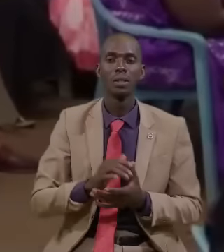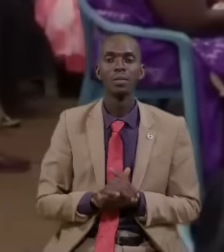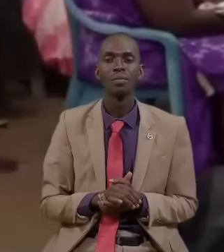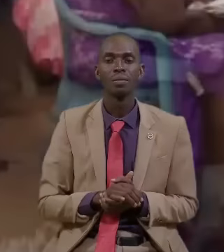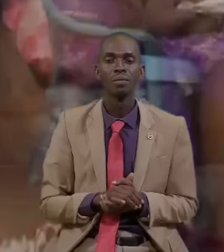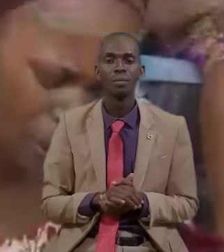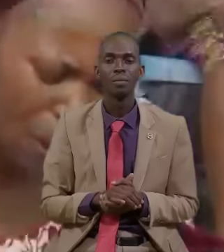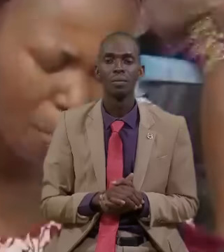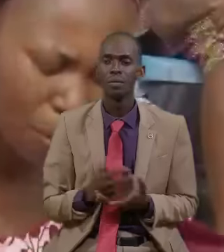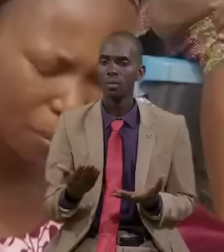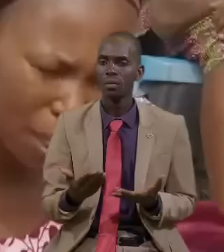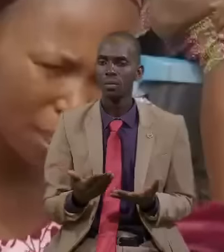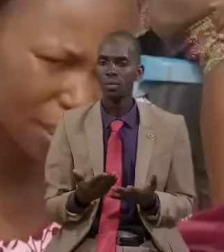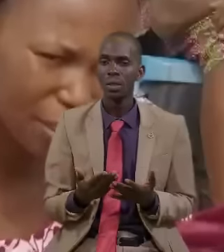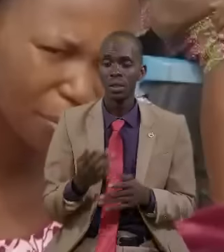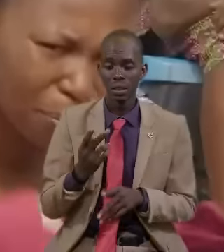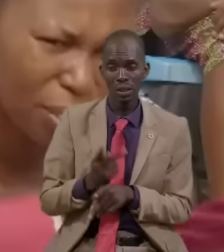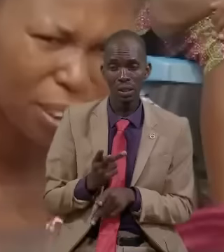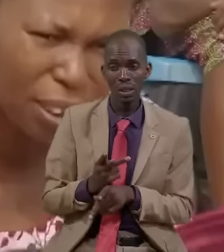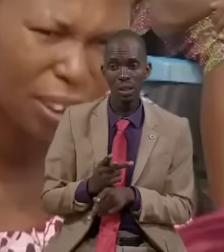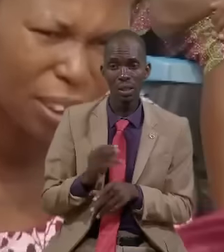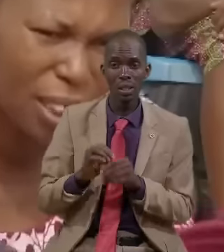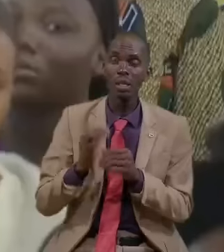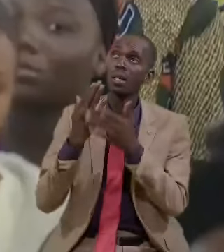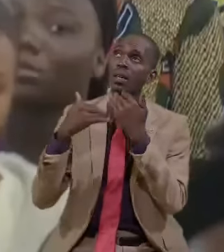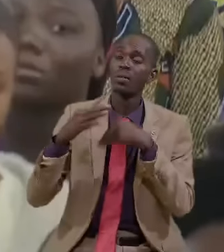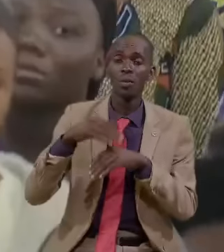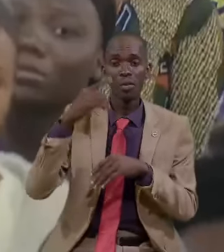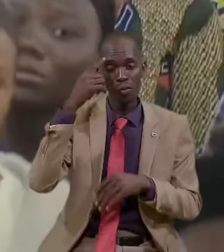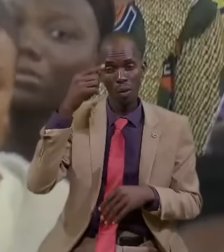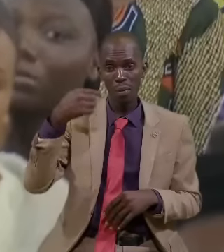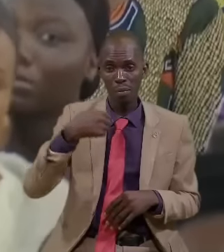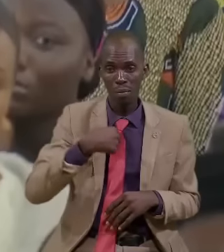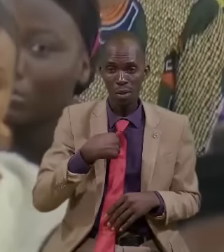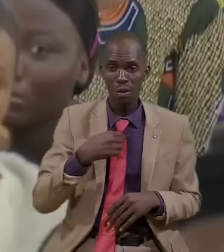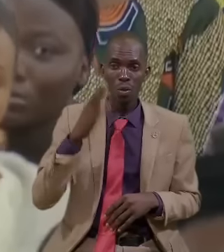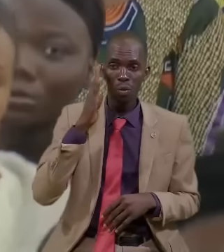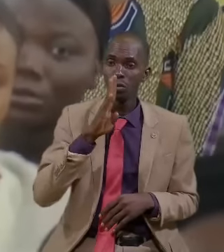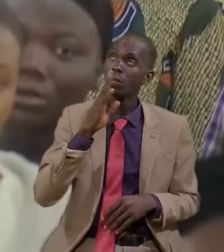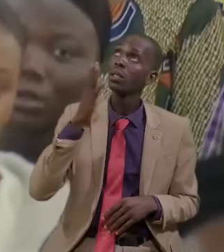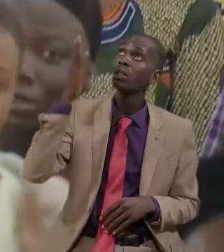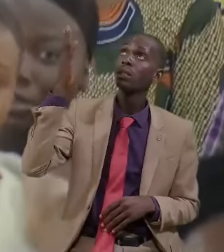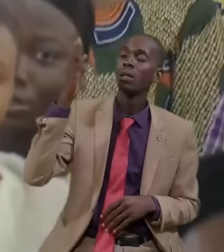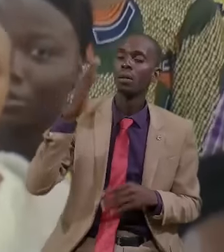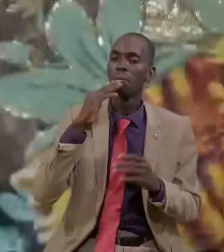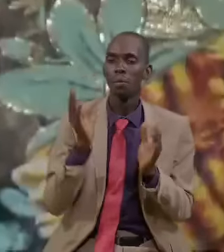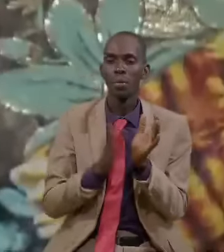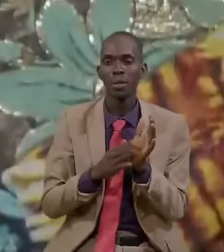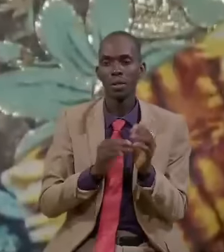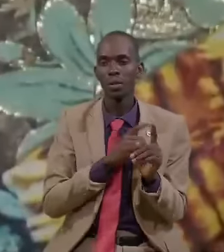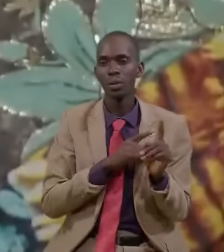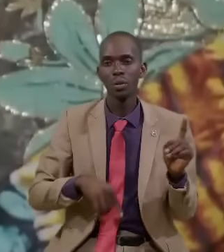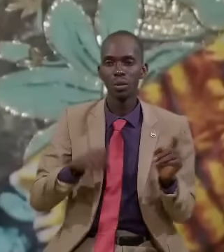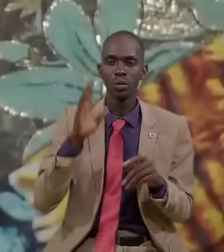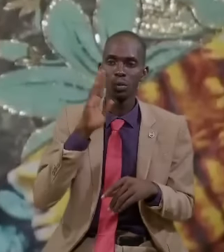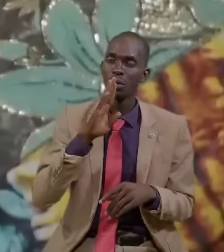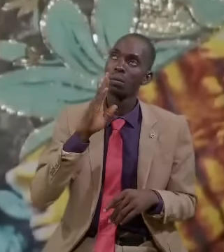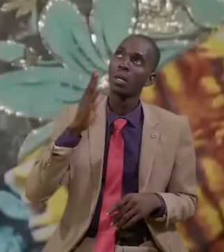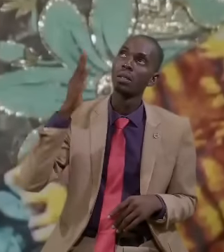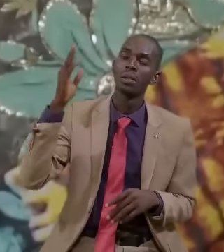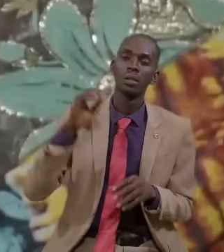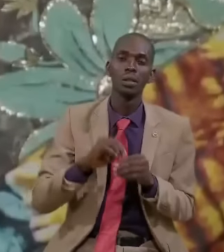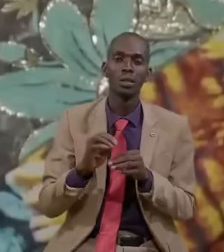Are you there? Are you going to be there? Praise the Lord, you'll be there. But that